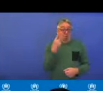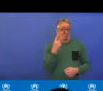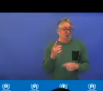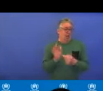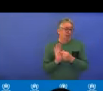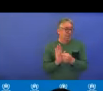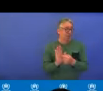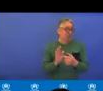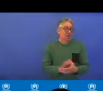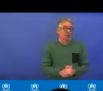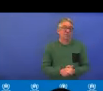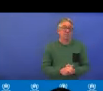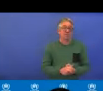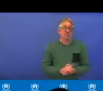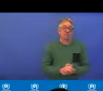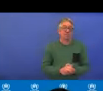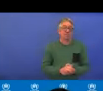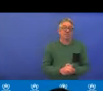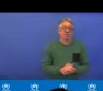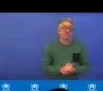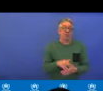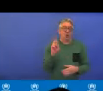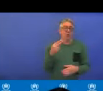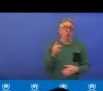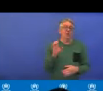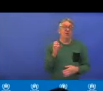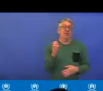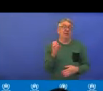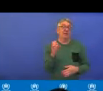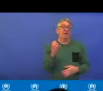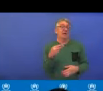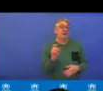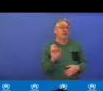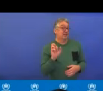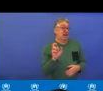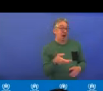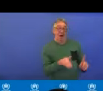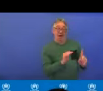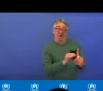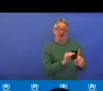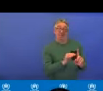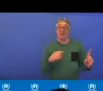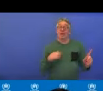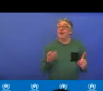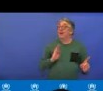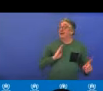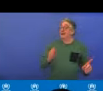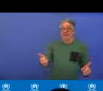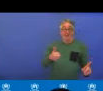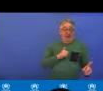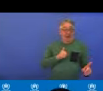of the traditional type of advocacy that we're trying to do through the CRPD. Unlock progress on some of these sticky issues where we're not able